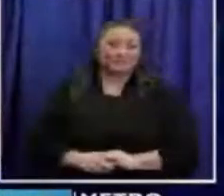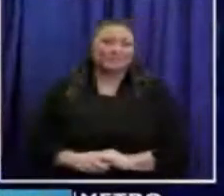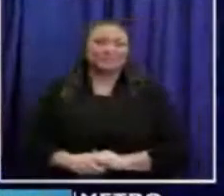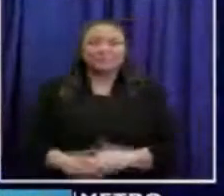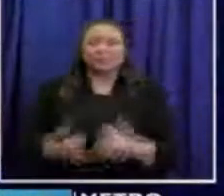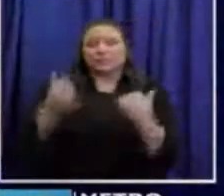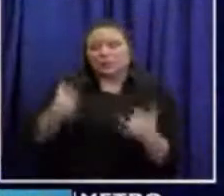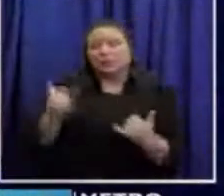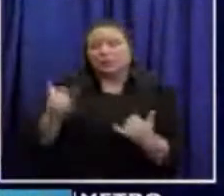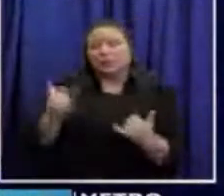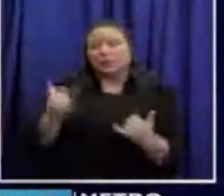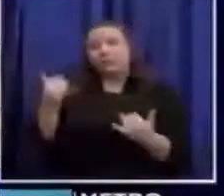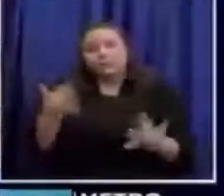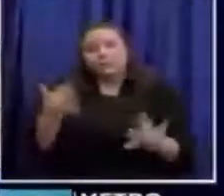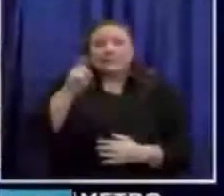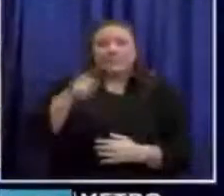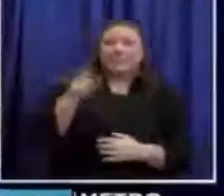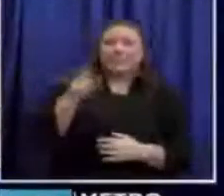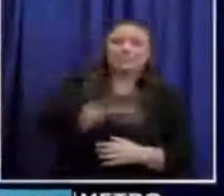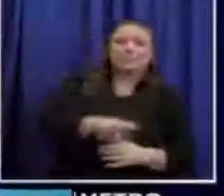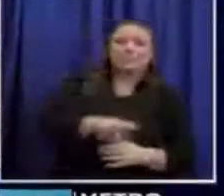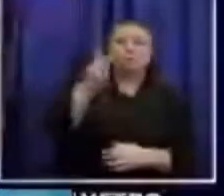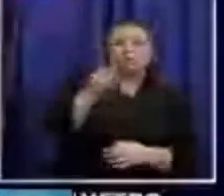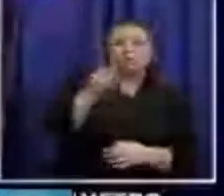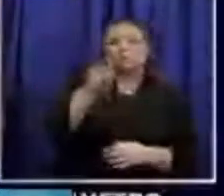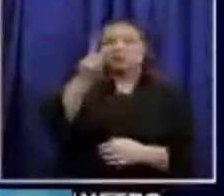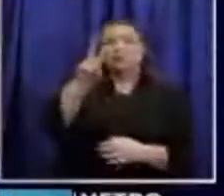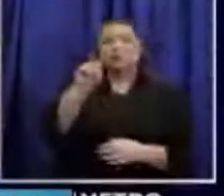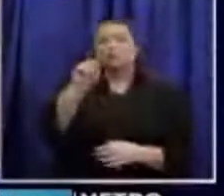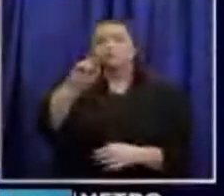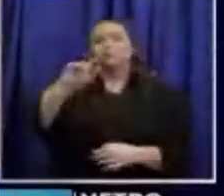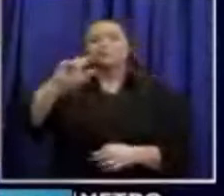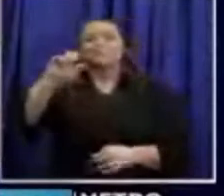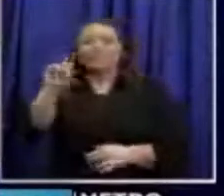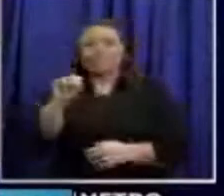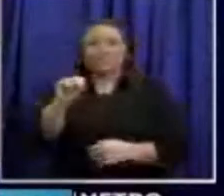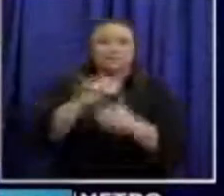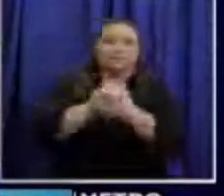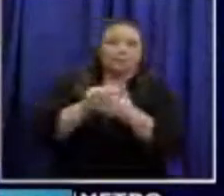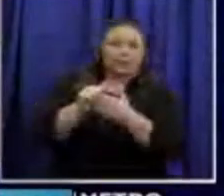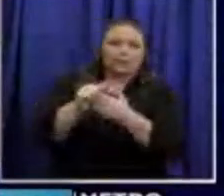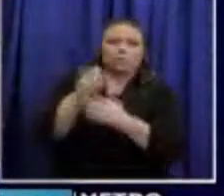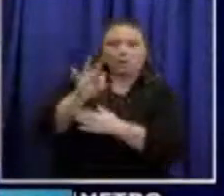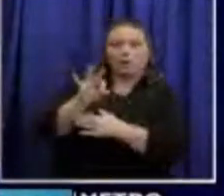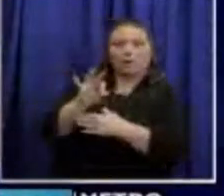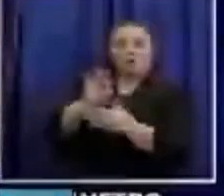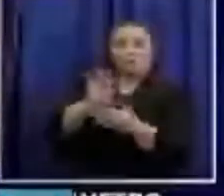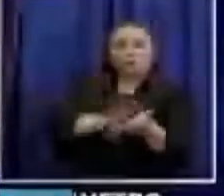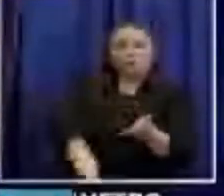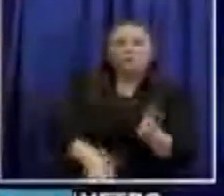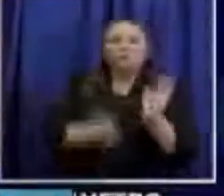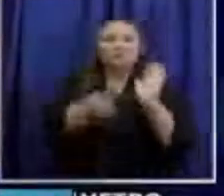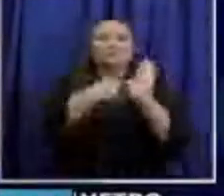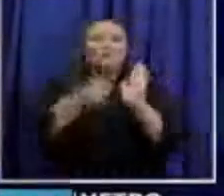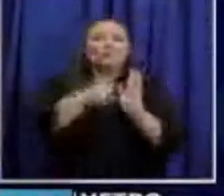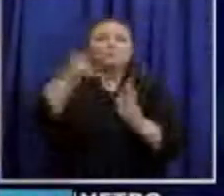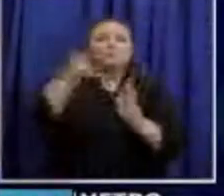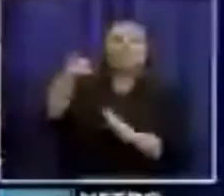least $2.2 trillion worth of relief. Right now, the White House on occasion has been willing to go up to $1.8